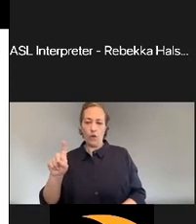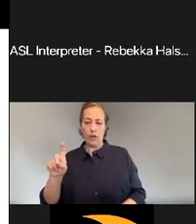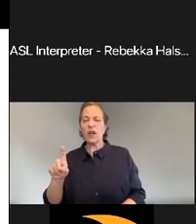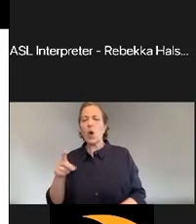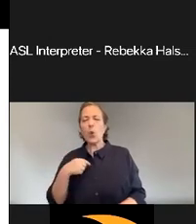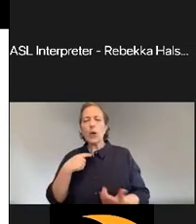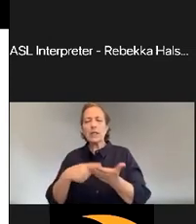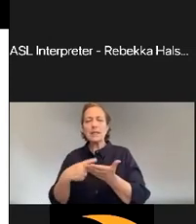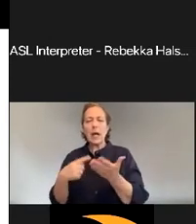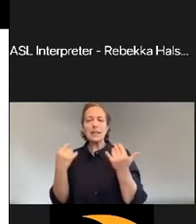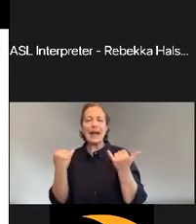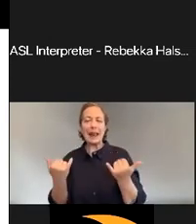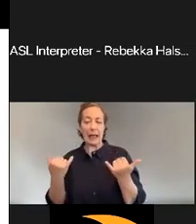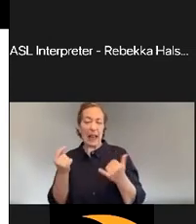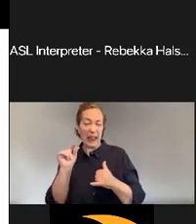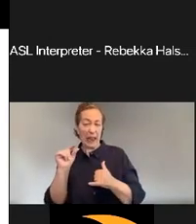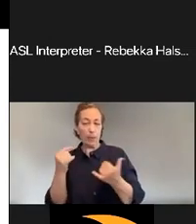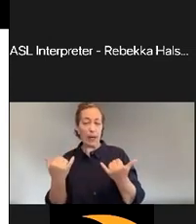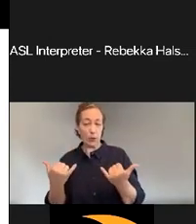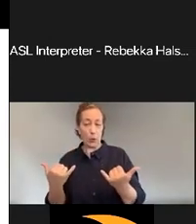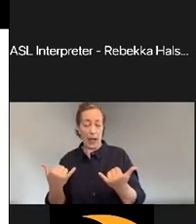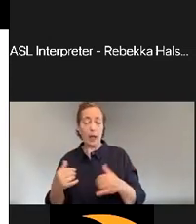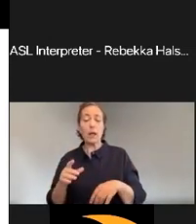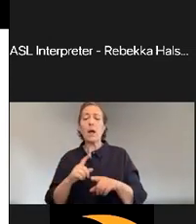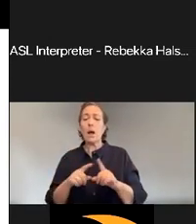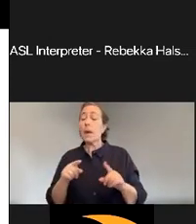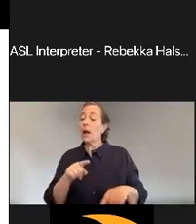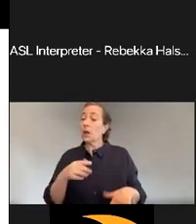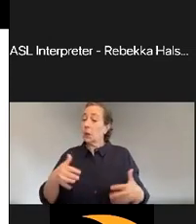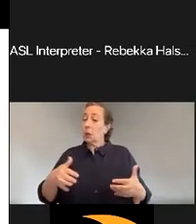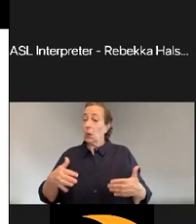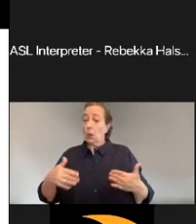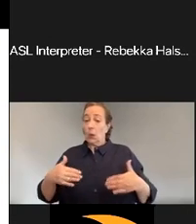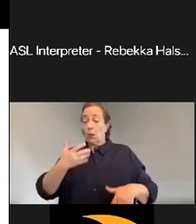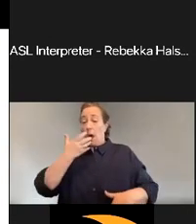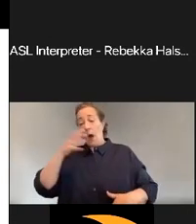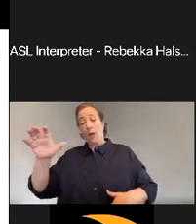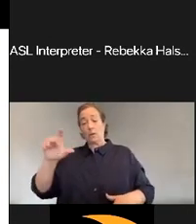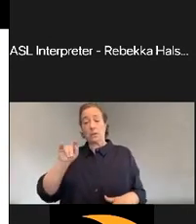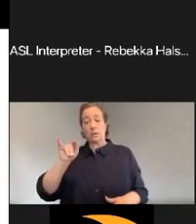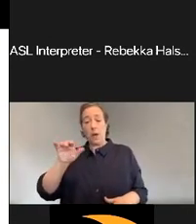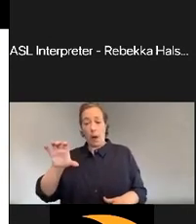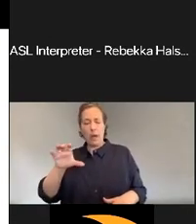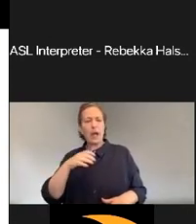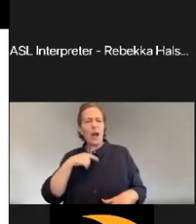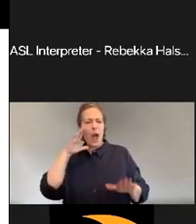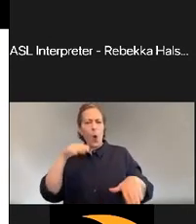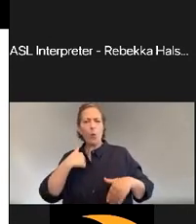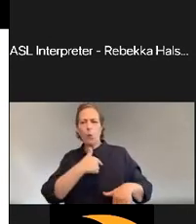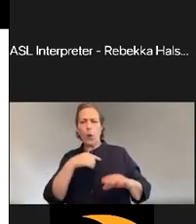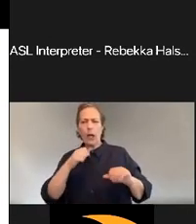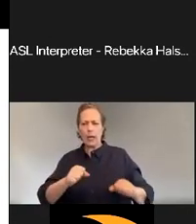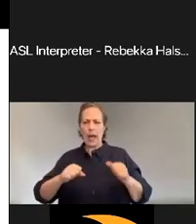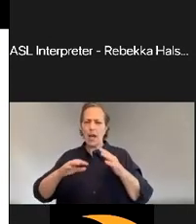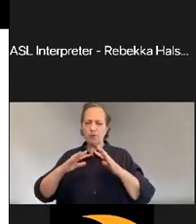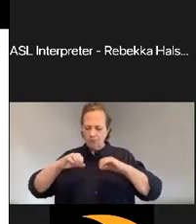patients. But as everybody probably knows, it is a very hot topic, and we hope to dig into what some of the emerging issues are.